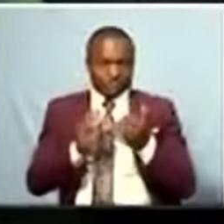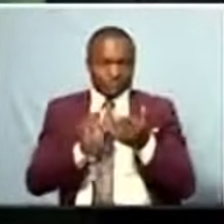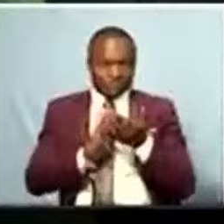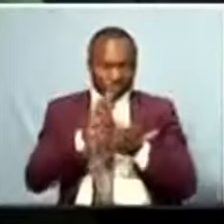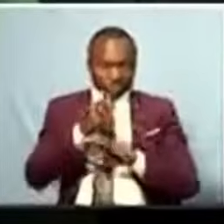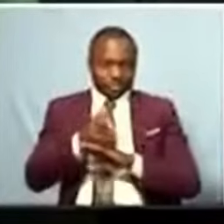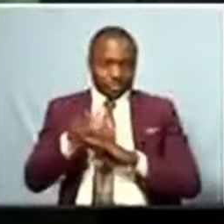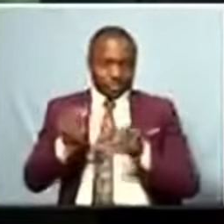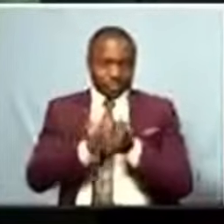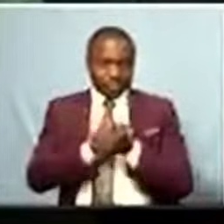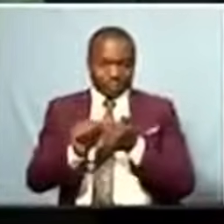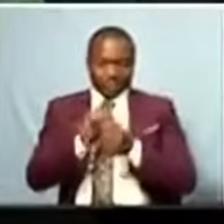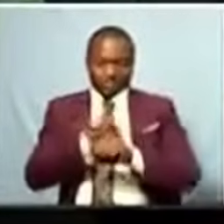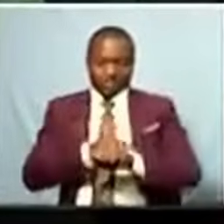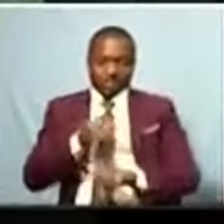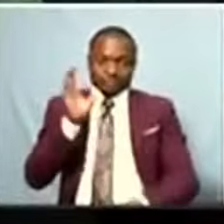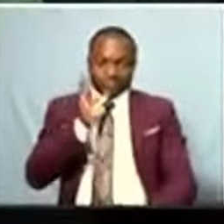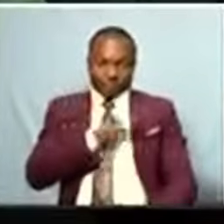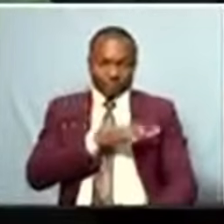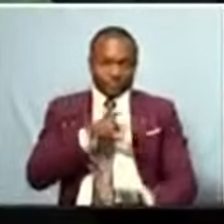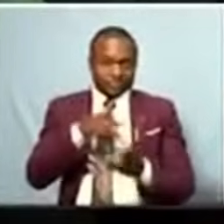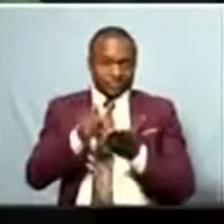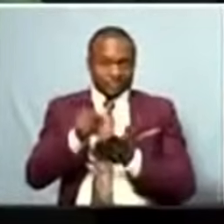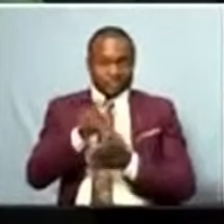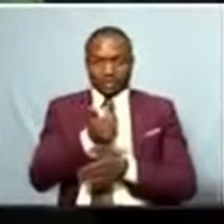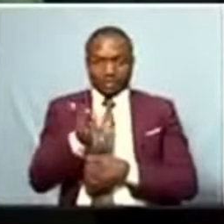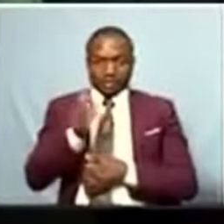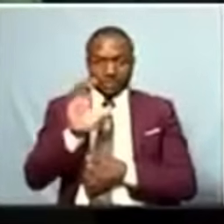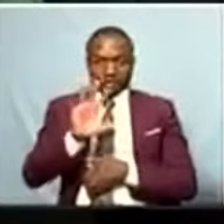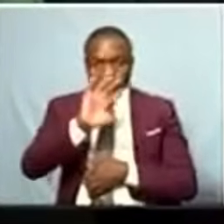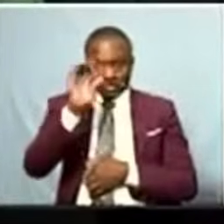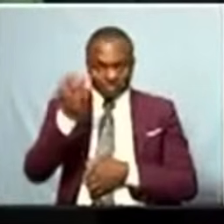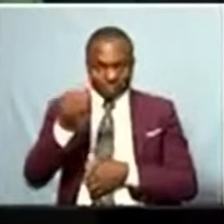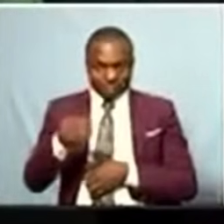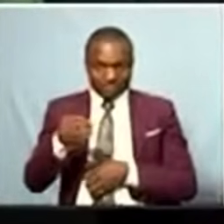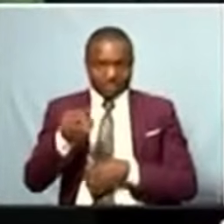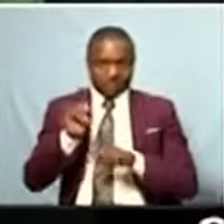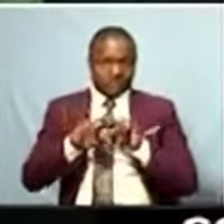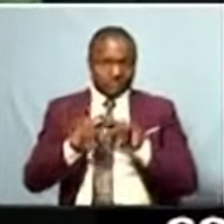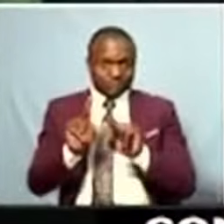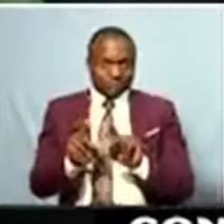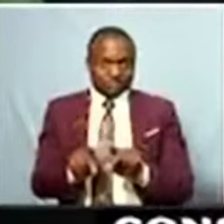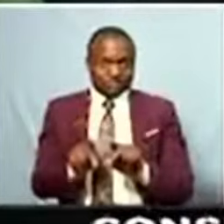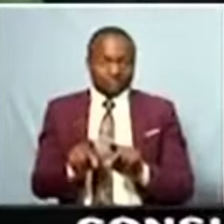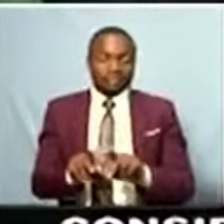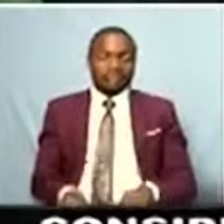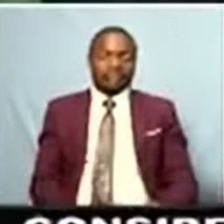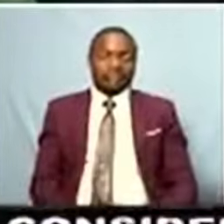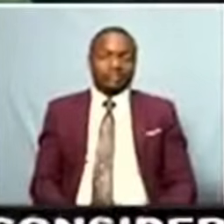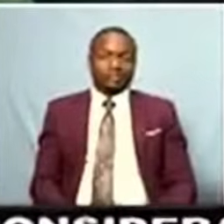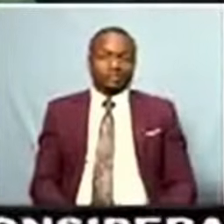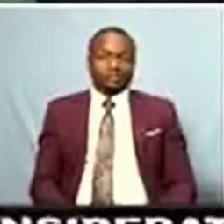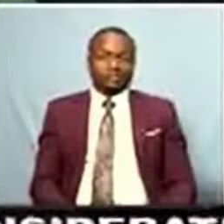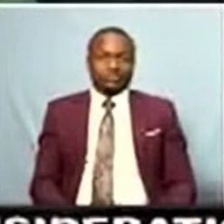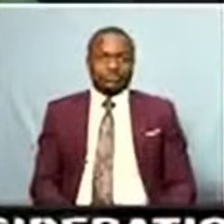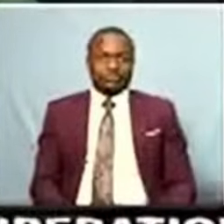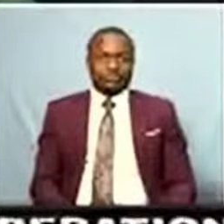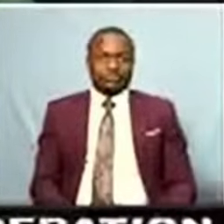after the defect liability period, you expect to pay the remaining 5%. So, Chair, I think it would be important to that effect